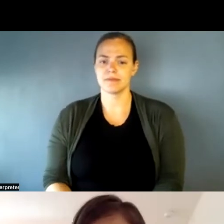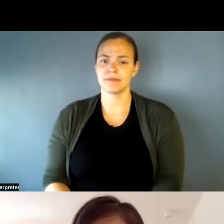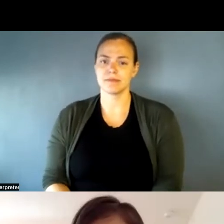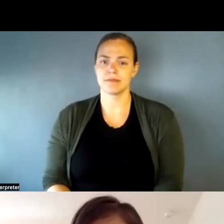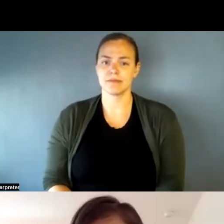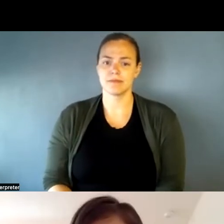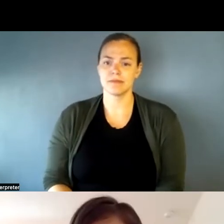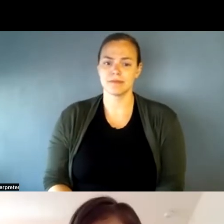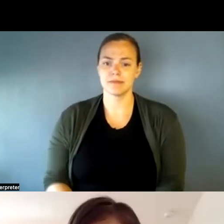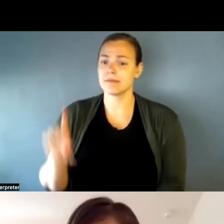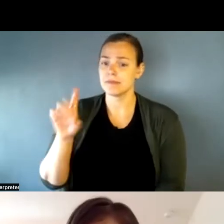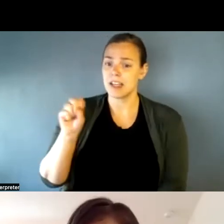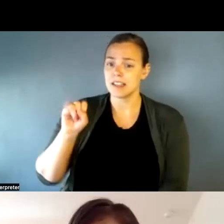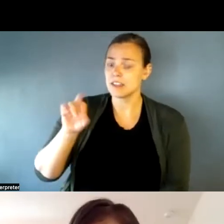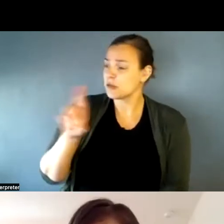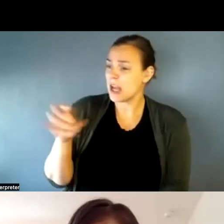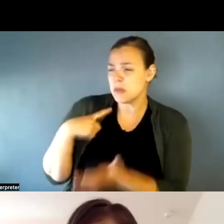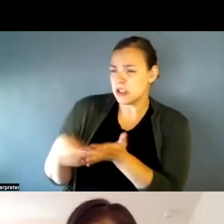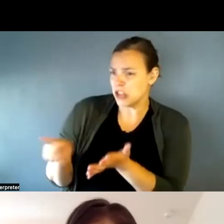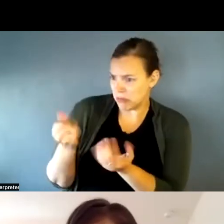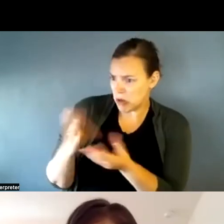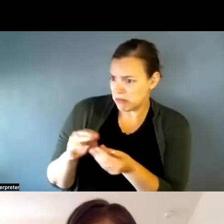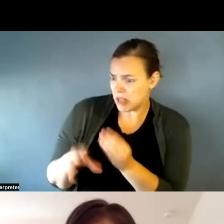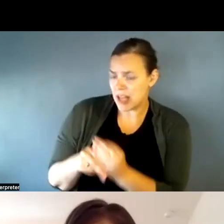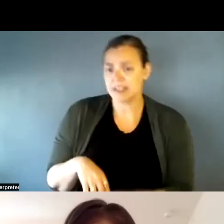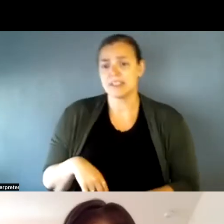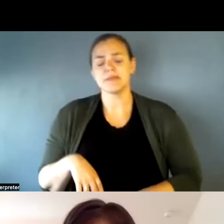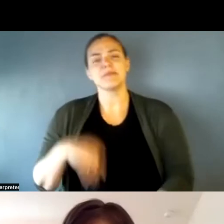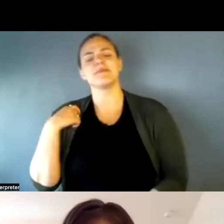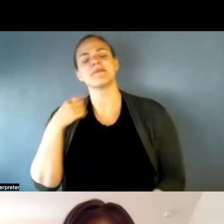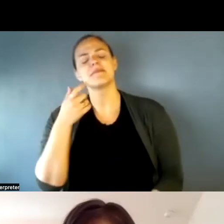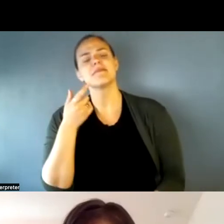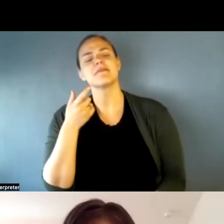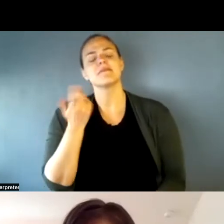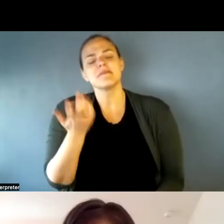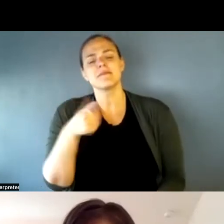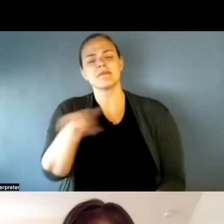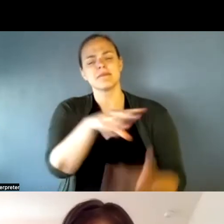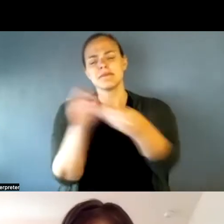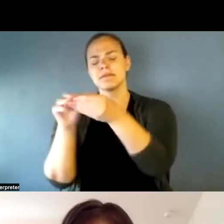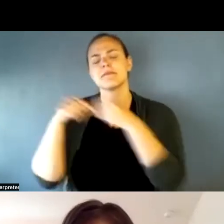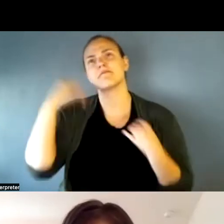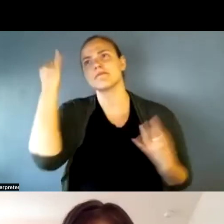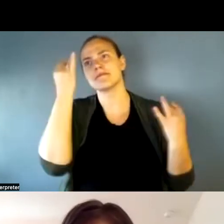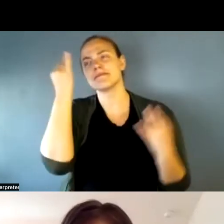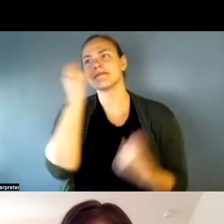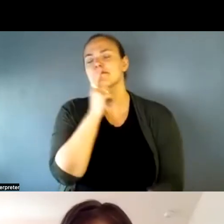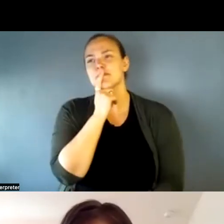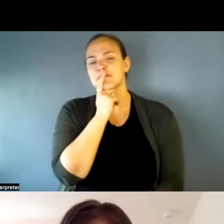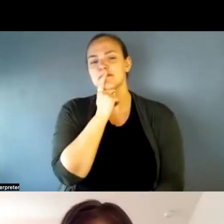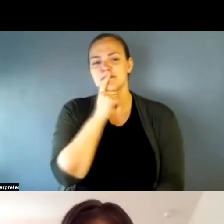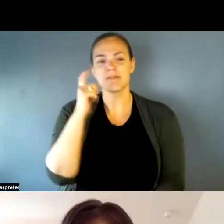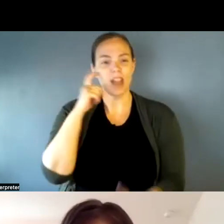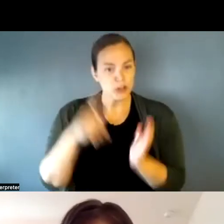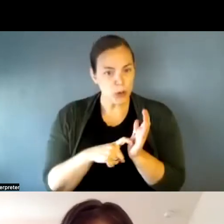Did you want to say anything, Desiree? Just checking. Well, I was just thinking, one thing I've noticed, I'd say